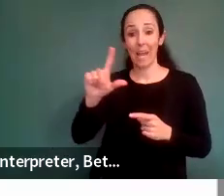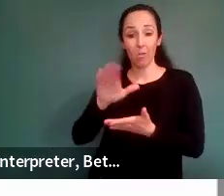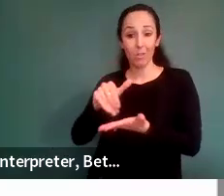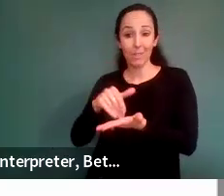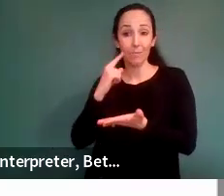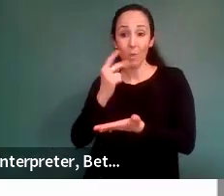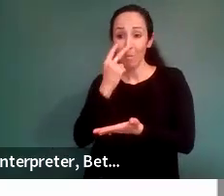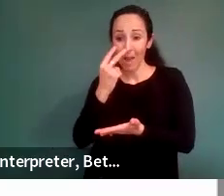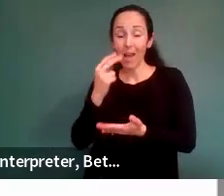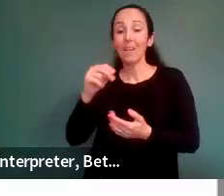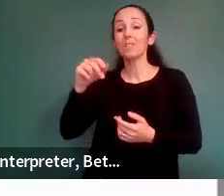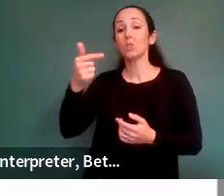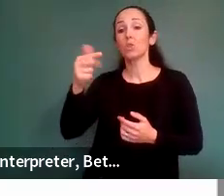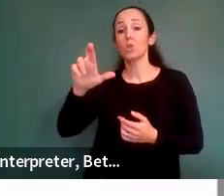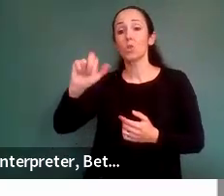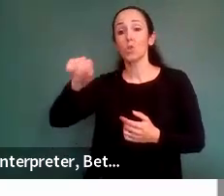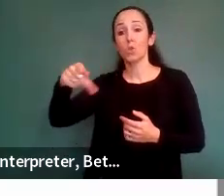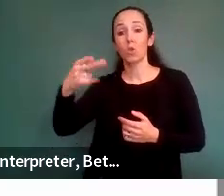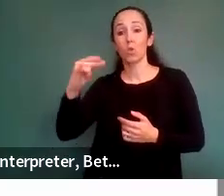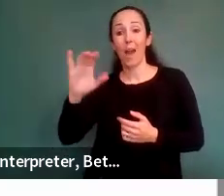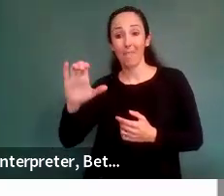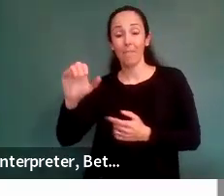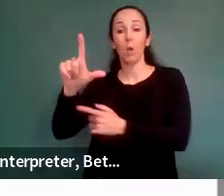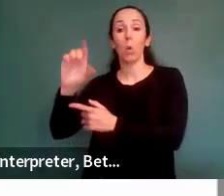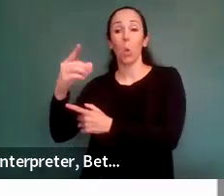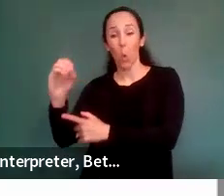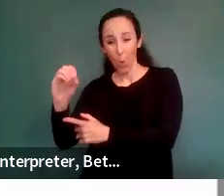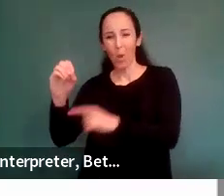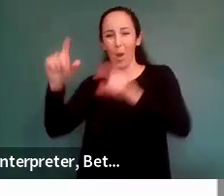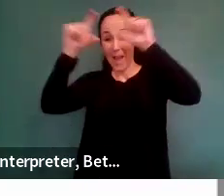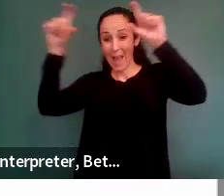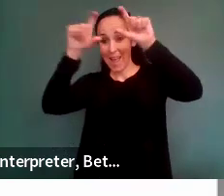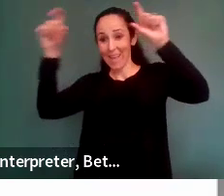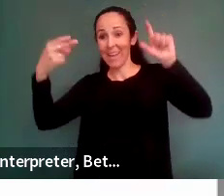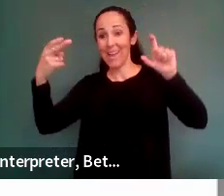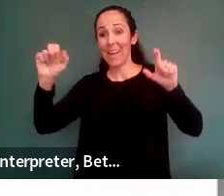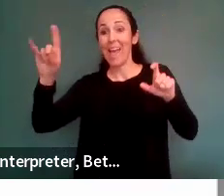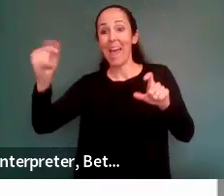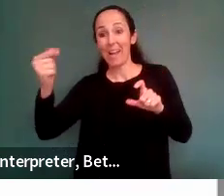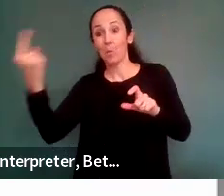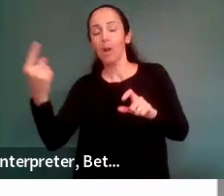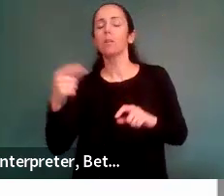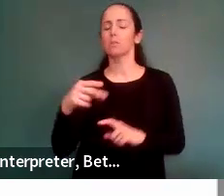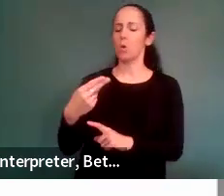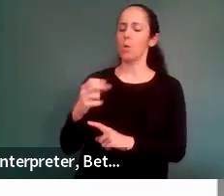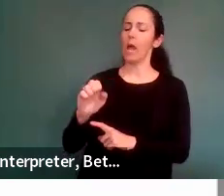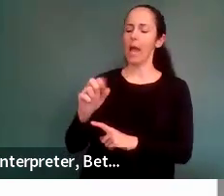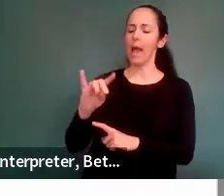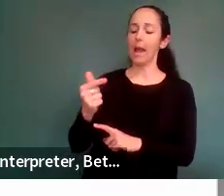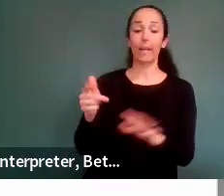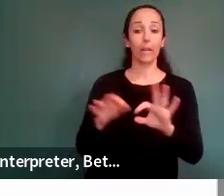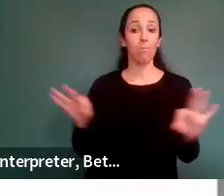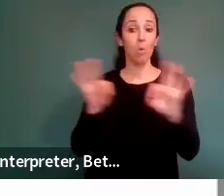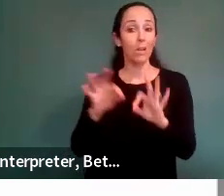logo heading level 1. Headings are important because generally speaking, they